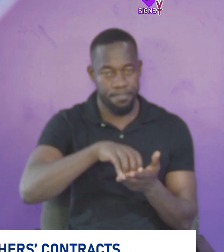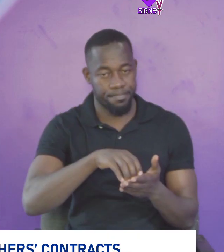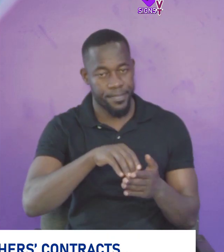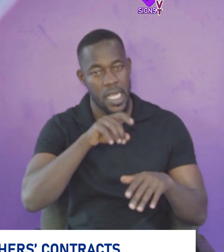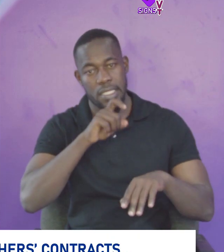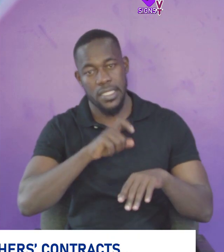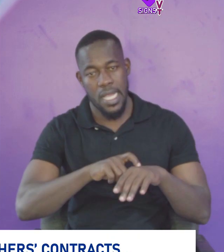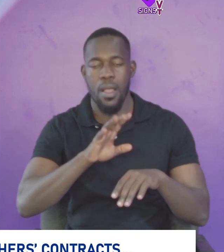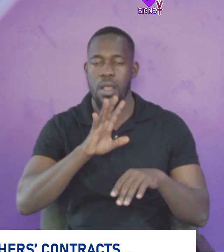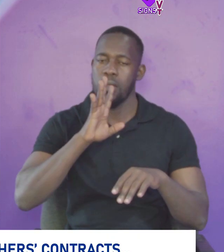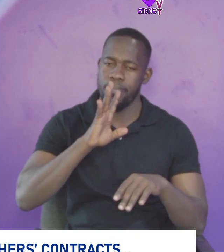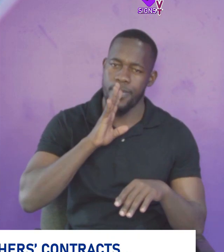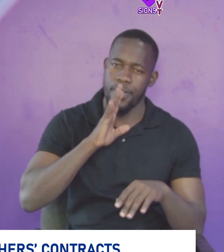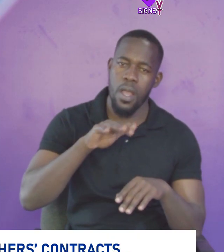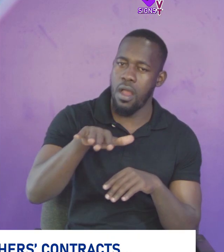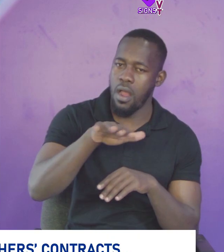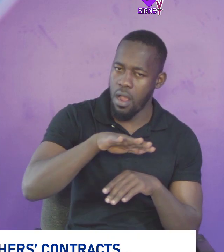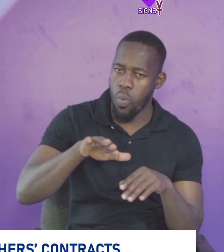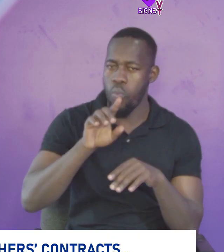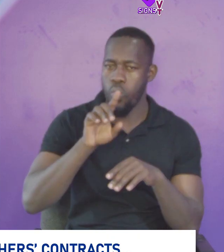Eldama Ravine, Baringo County,